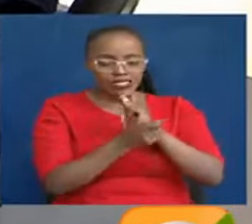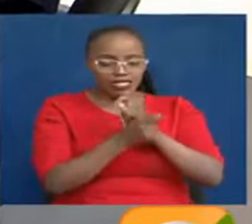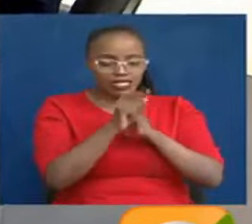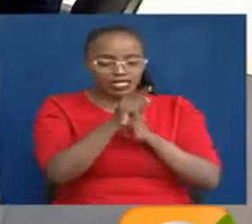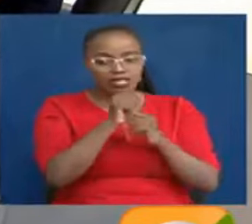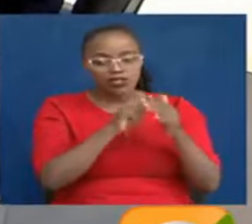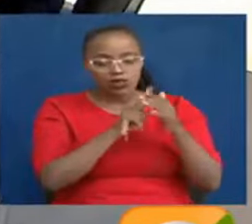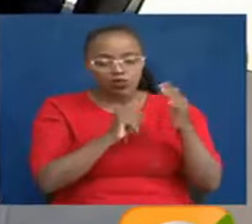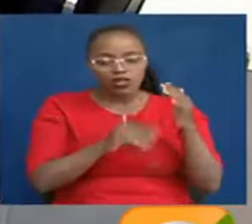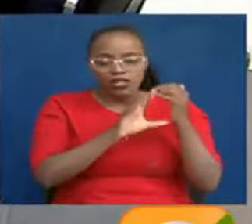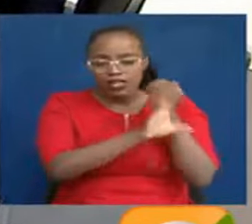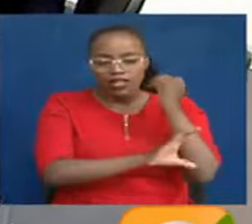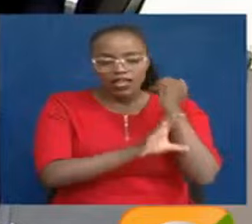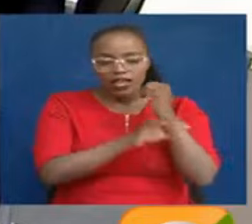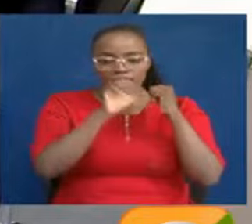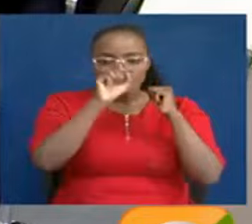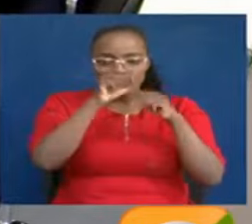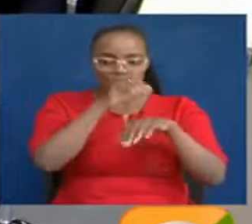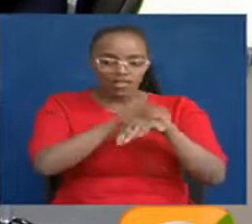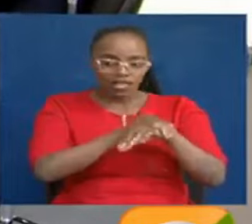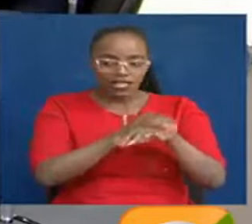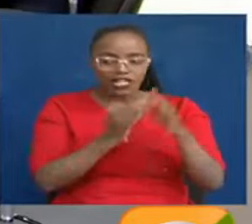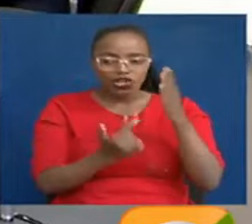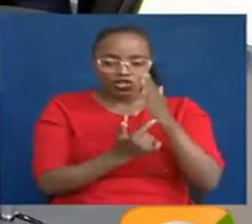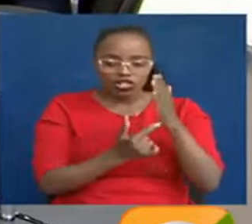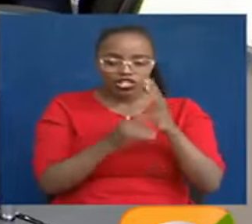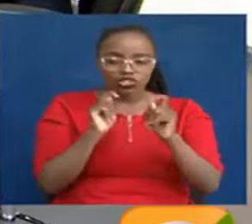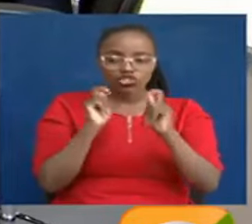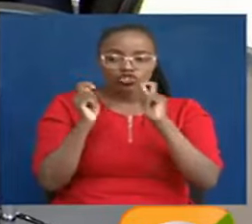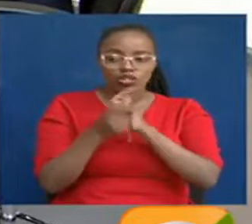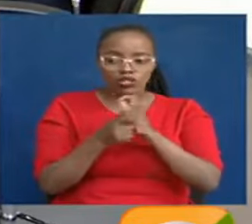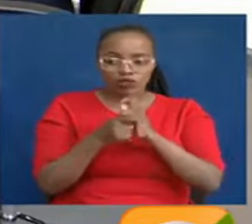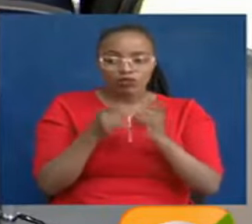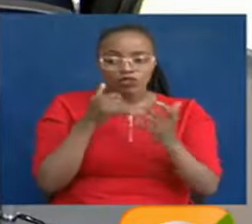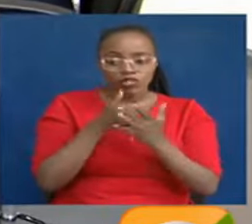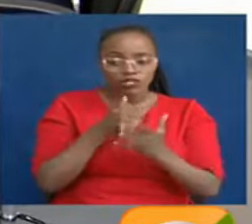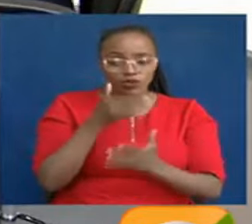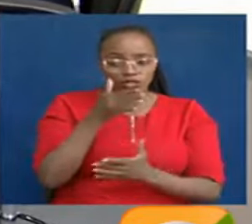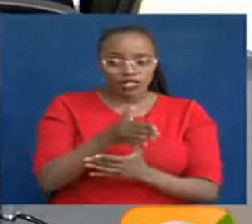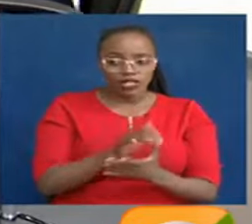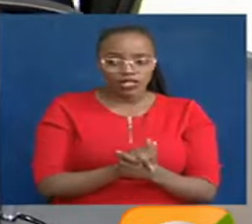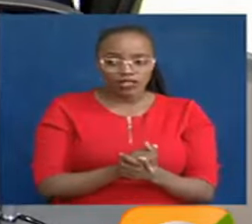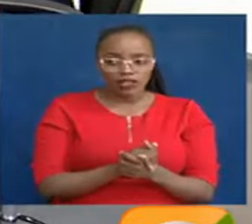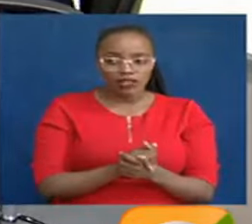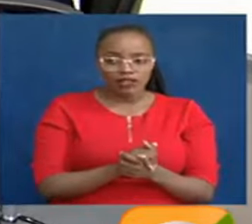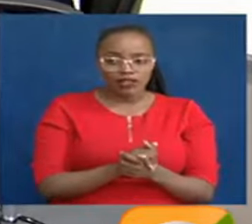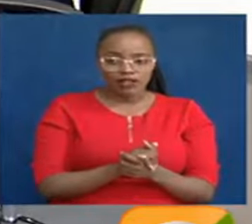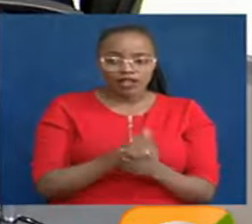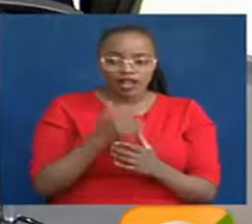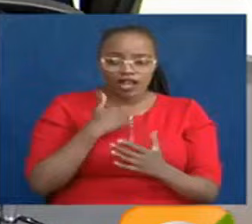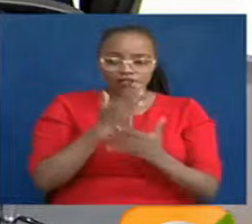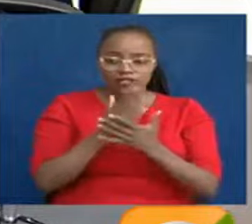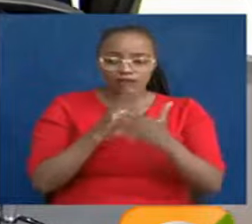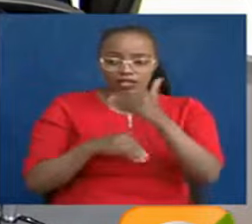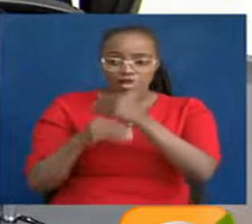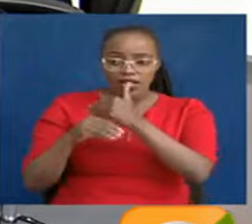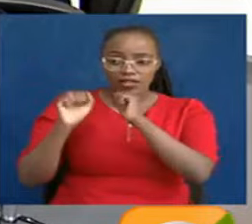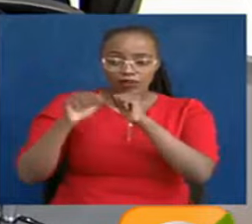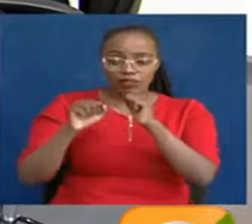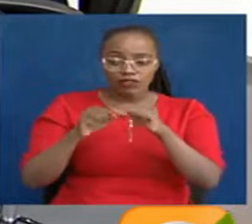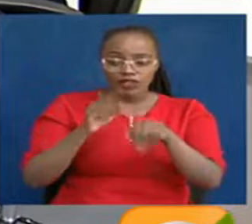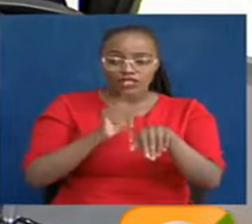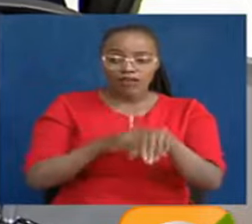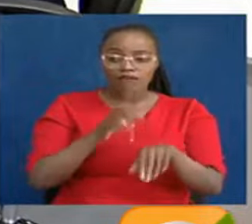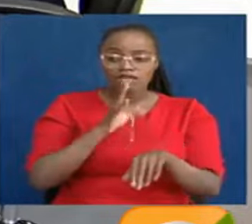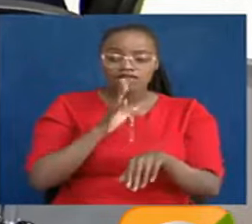of our country in as far as digital transformation is concerned. Mm. Yeah. And maybe so, something to add, you know, when we talk